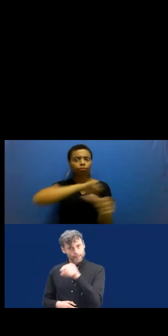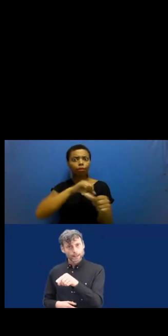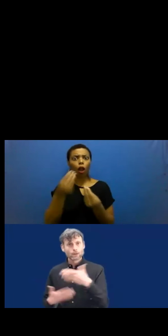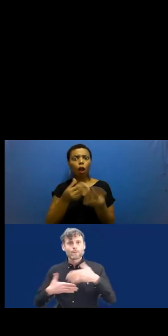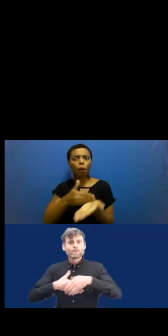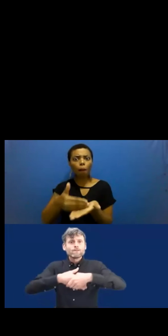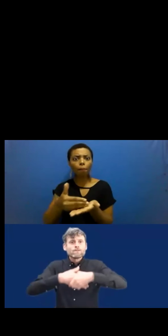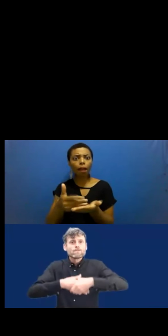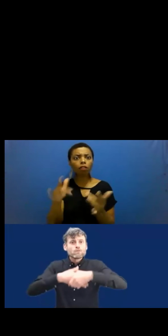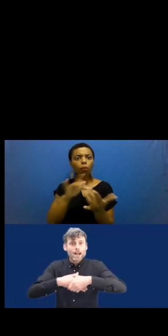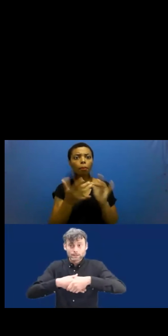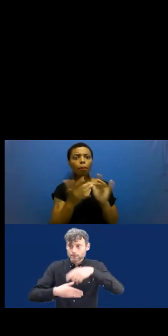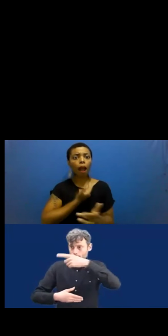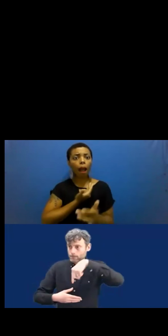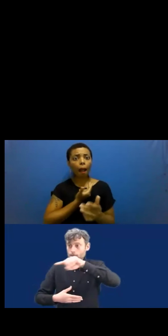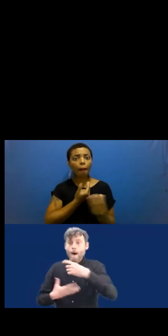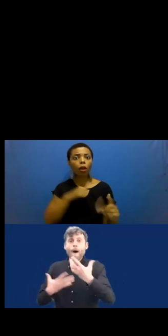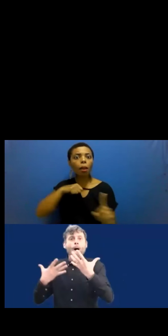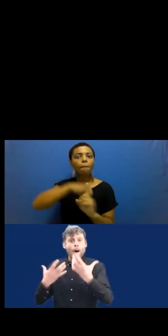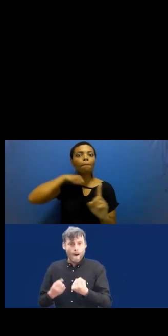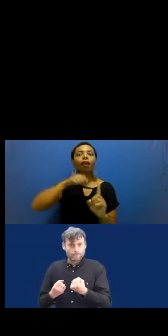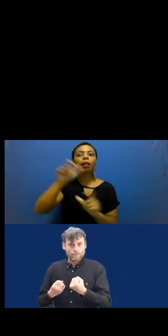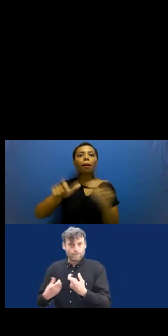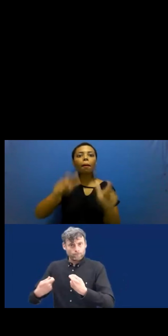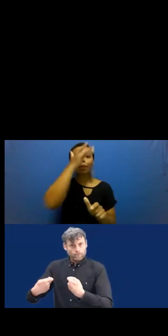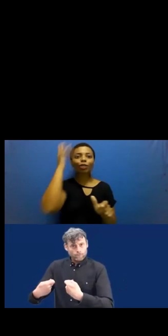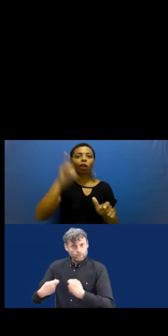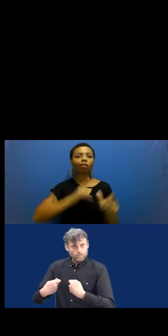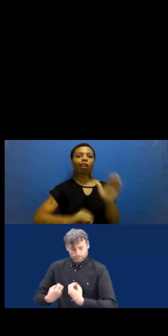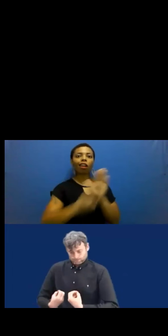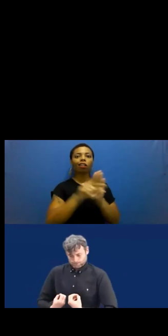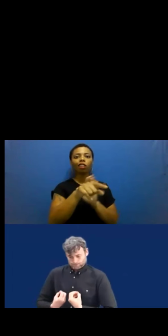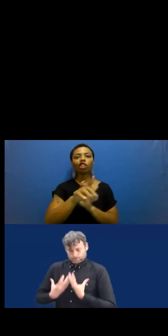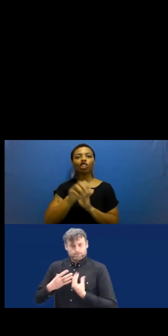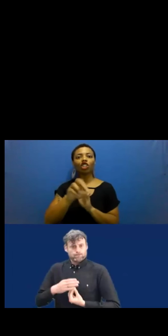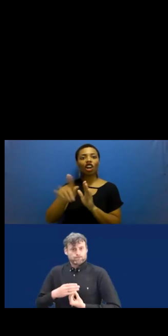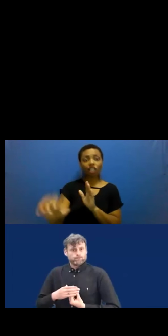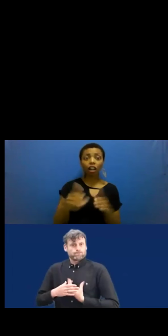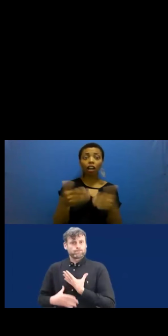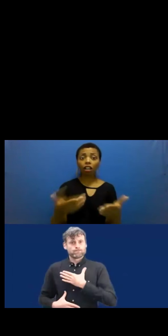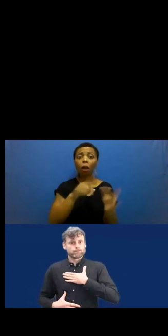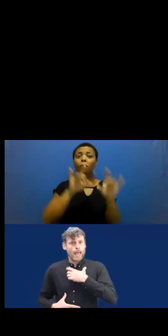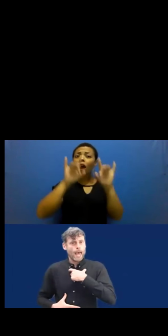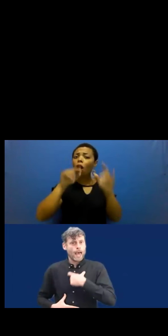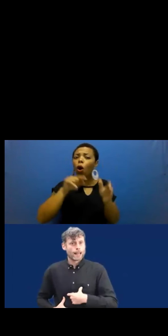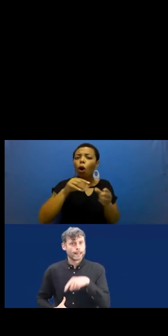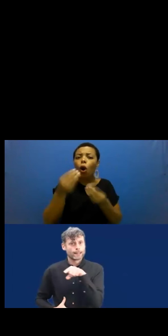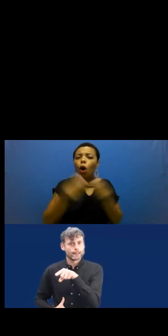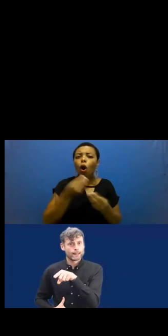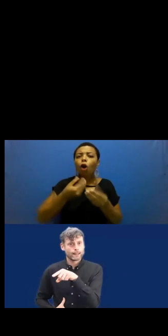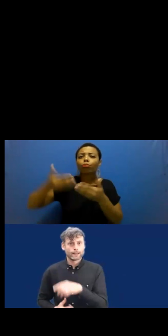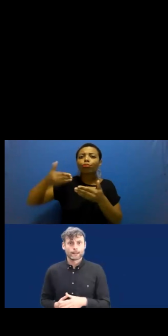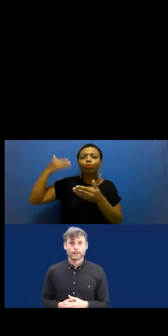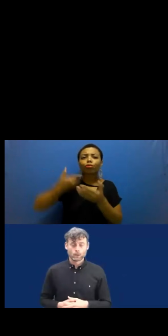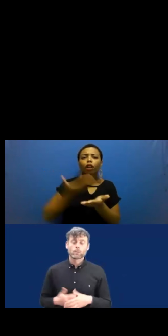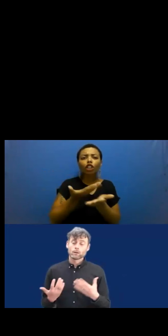one's own identity. The specialized methodology used in the study demonstrated that individuals with